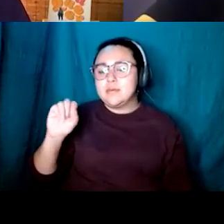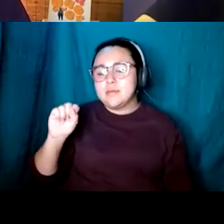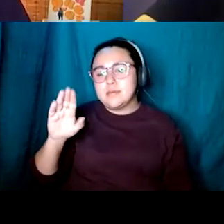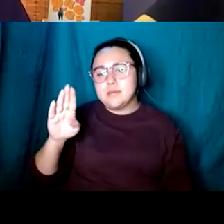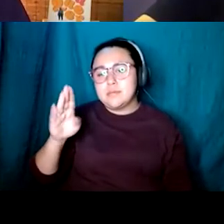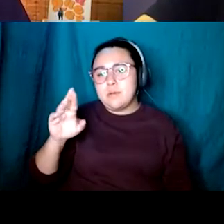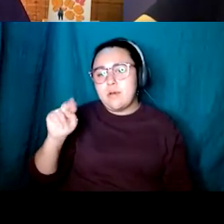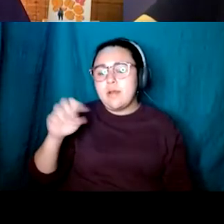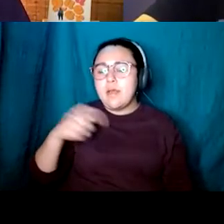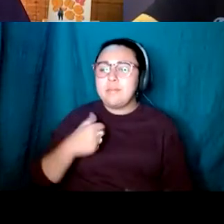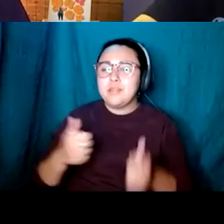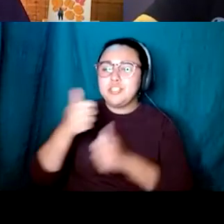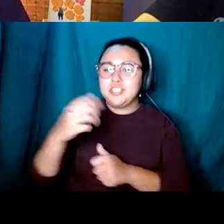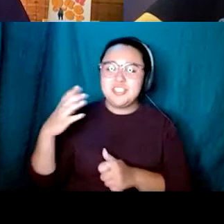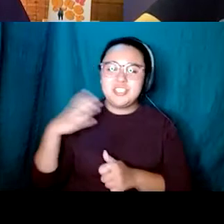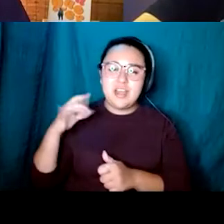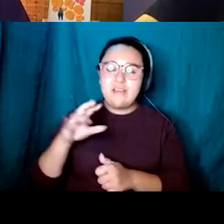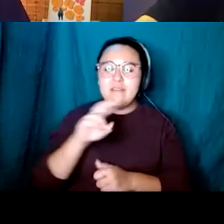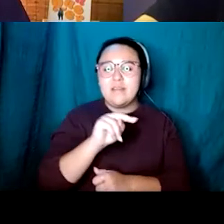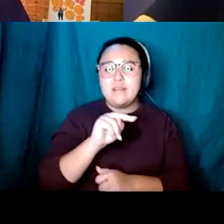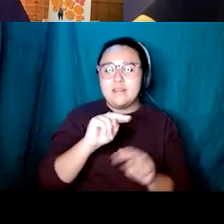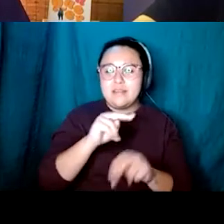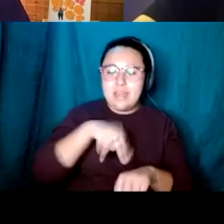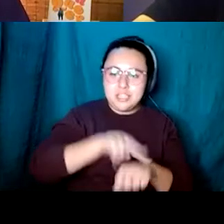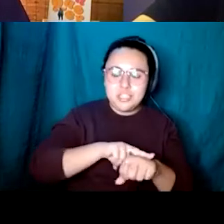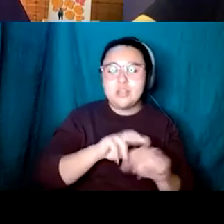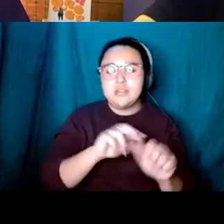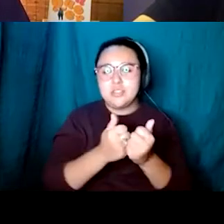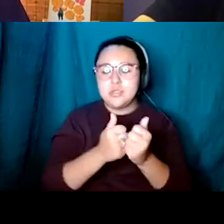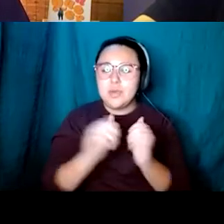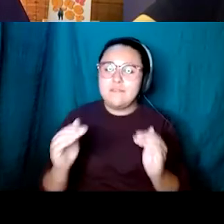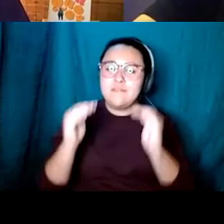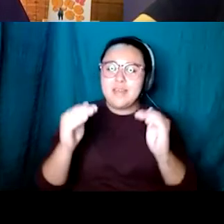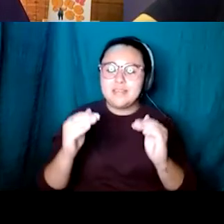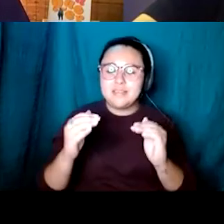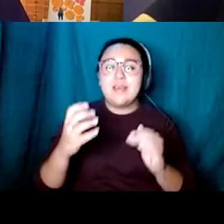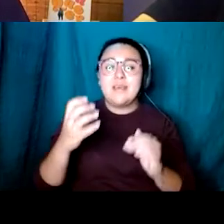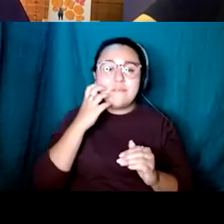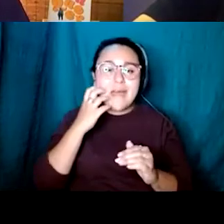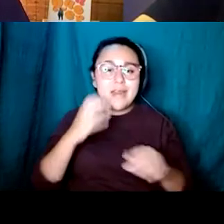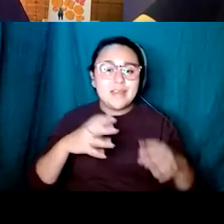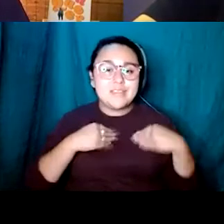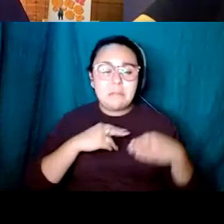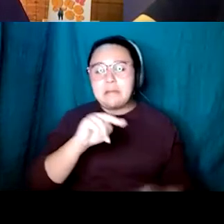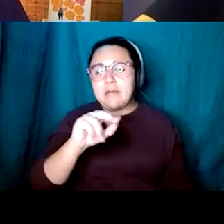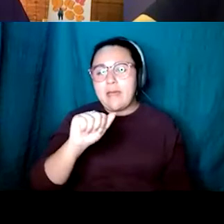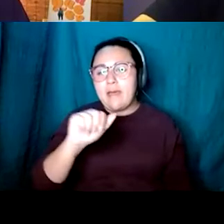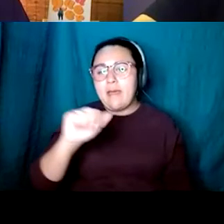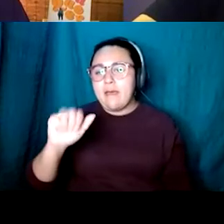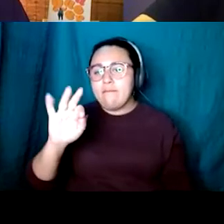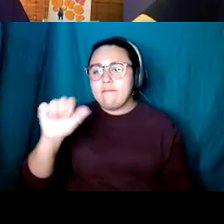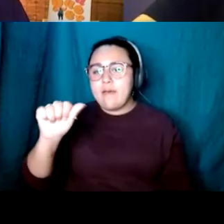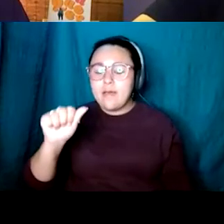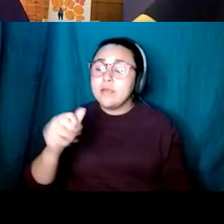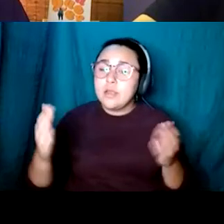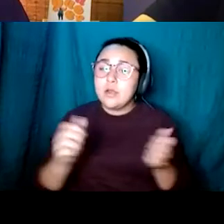the National Association to Advance Fat Acceptance, otherwise known as NAAFA. And you are with us today for the NAAFA